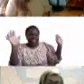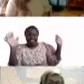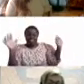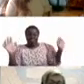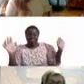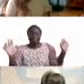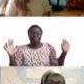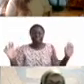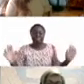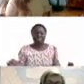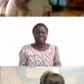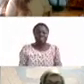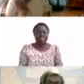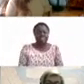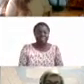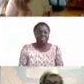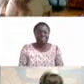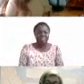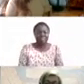taboo,